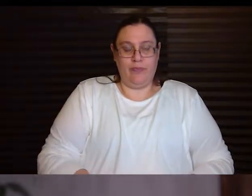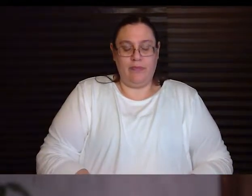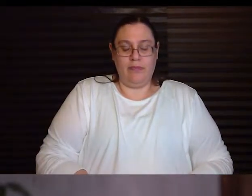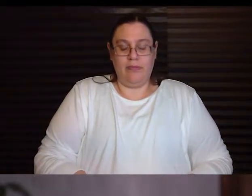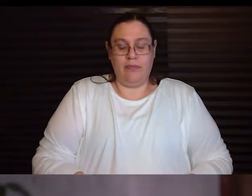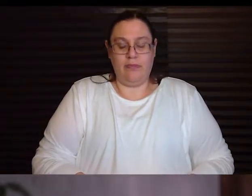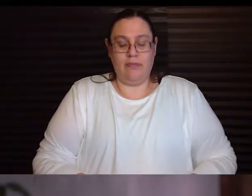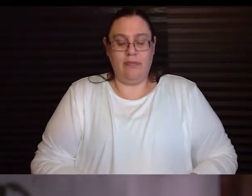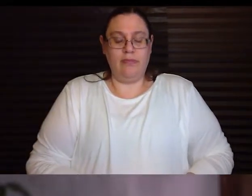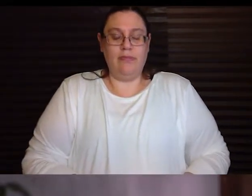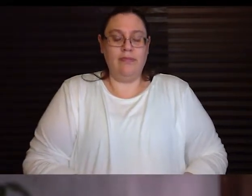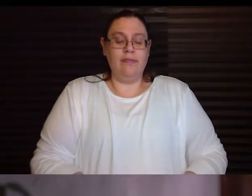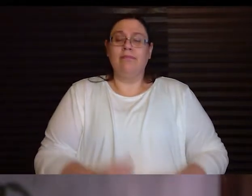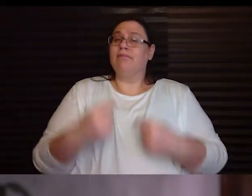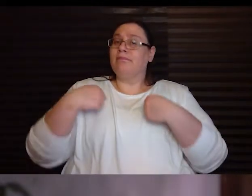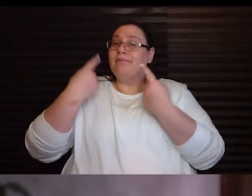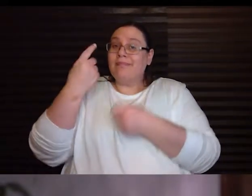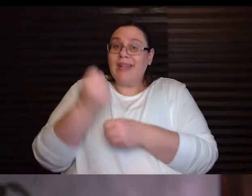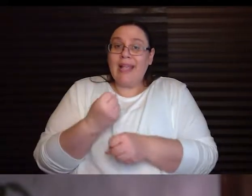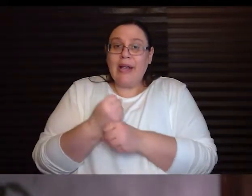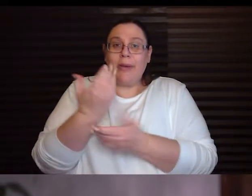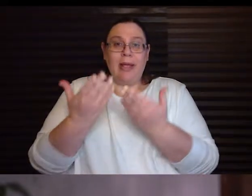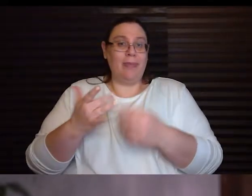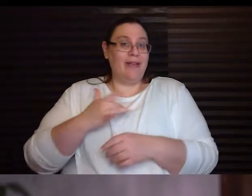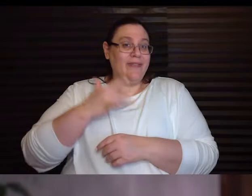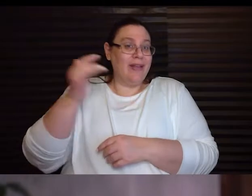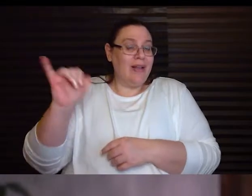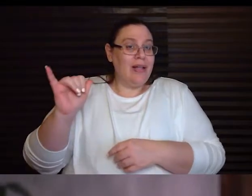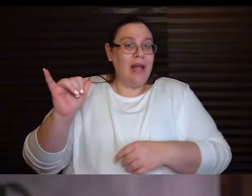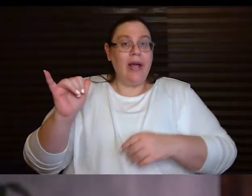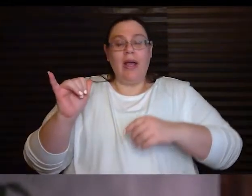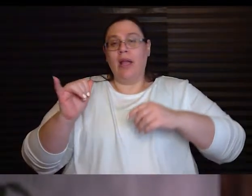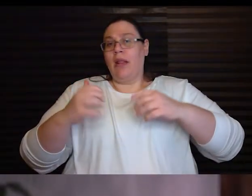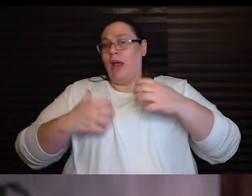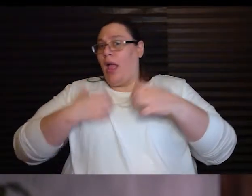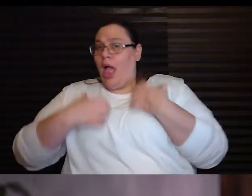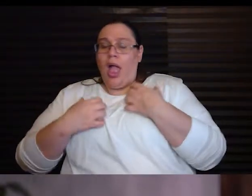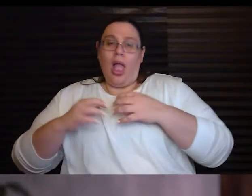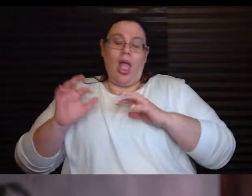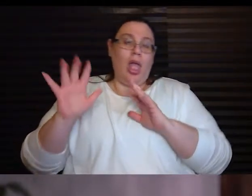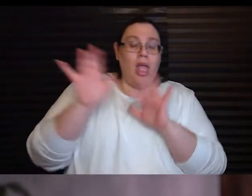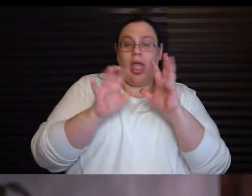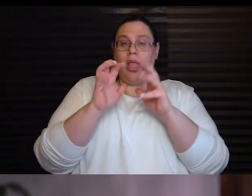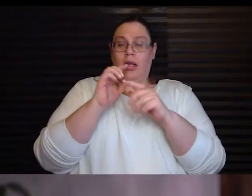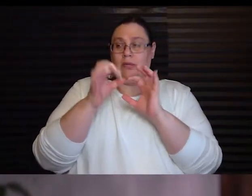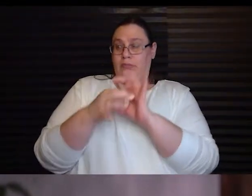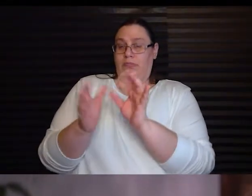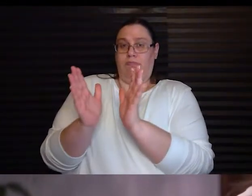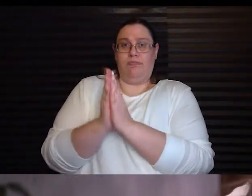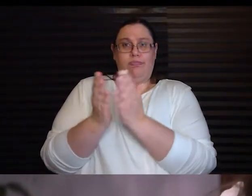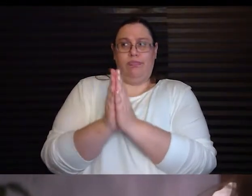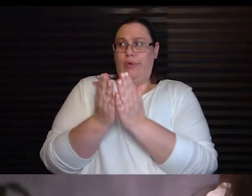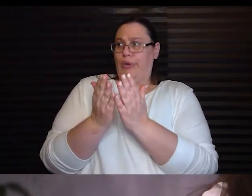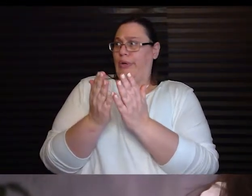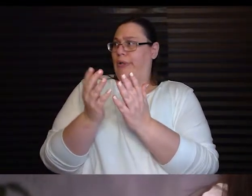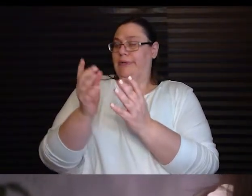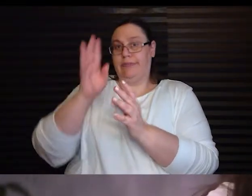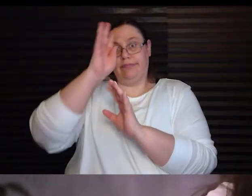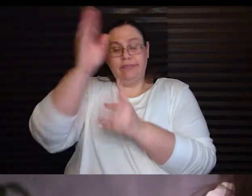It may have seemed over this past year that the fevered pitch around books is some kind